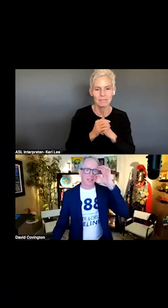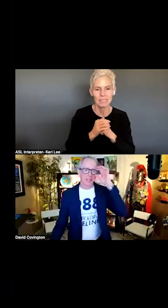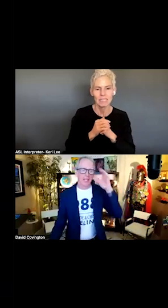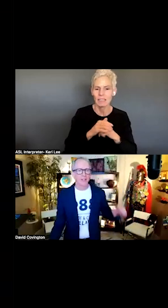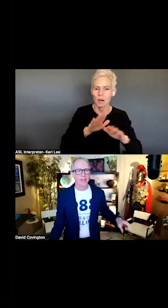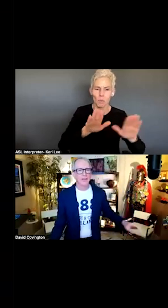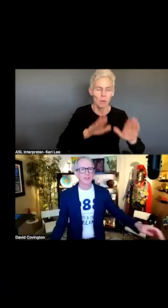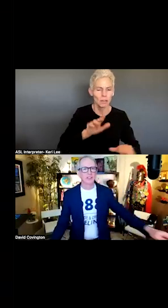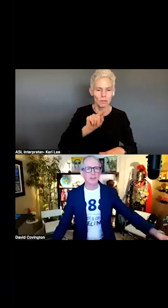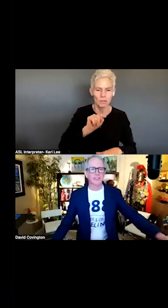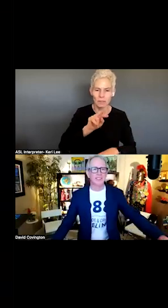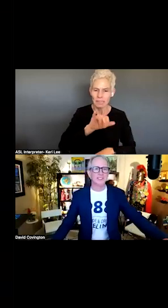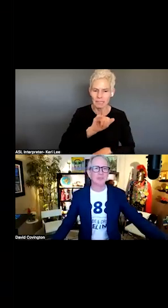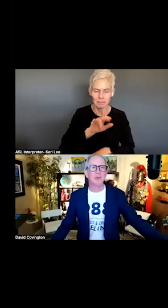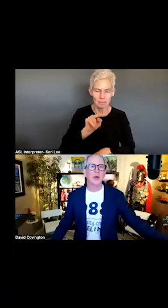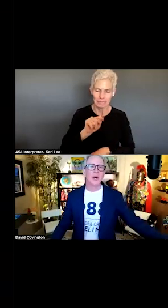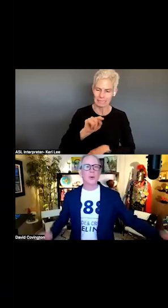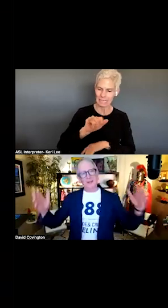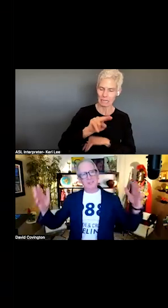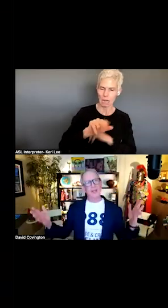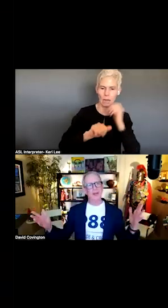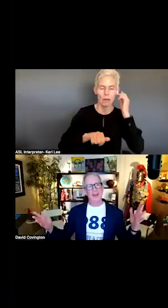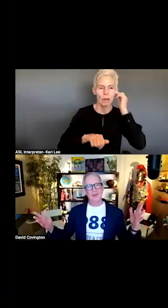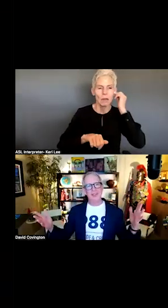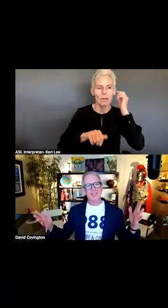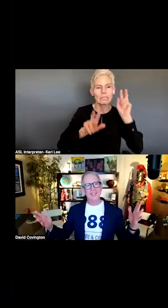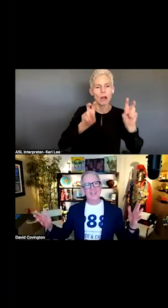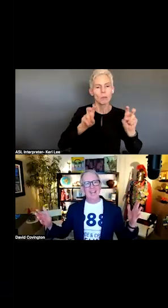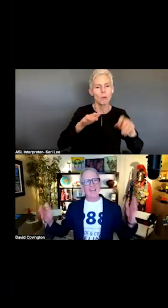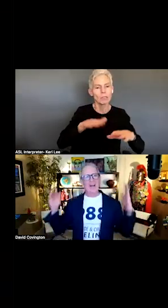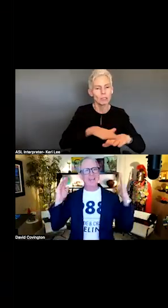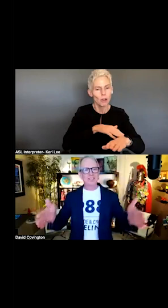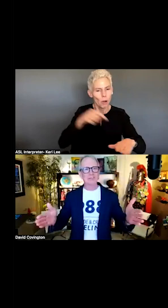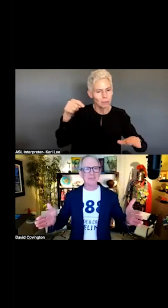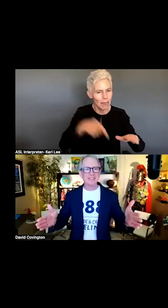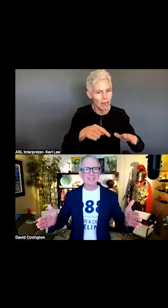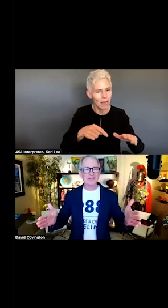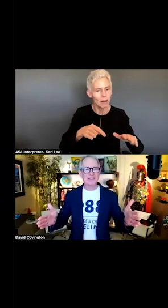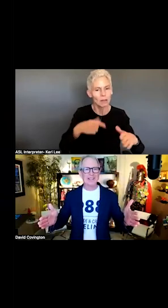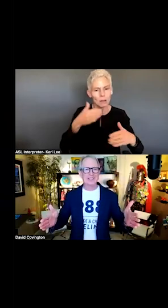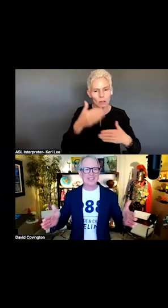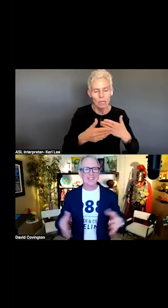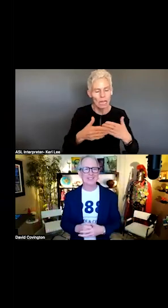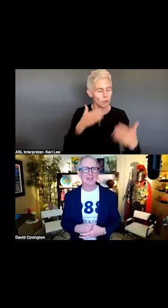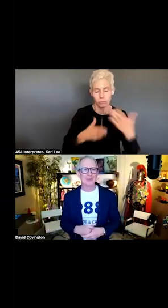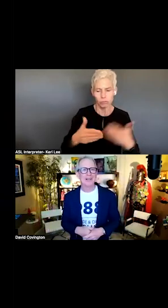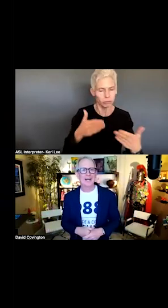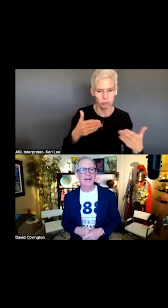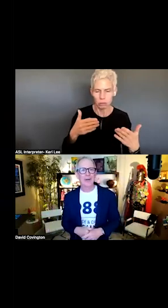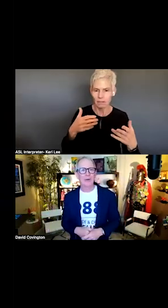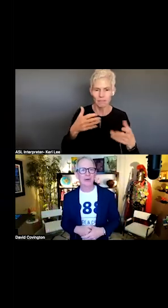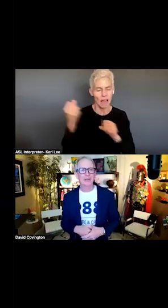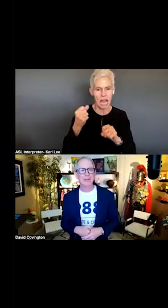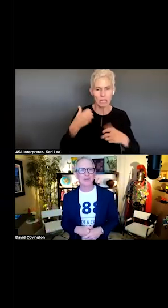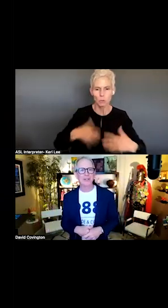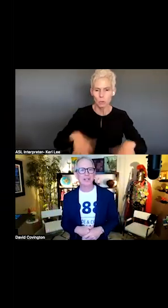Terrific, Tina. And these are topics, we want to slow down, and all of this is moving so fast right now. So